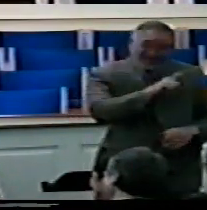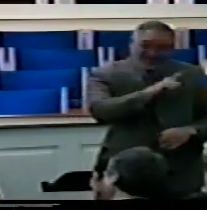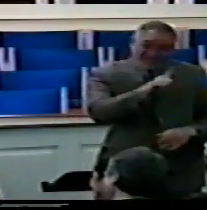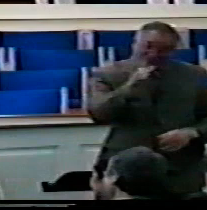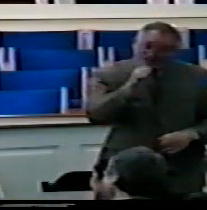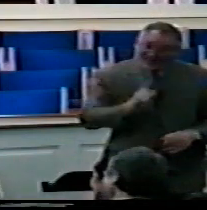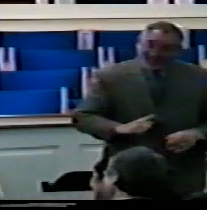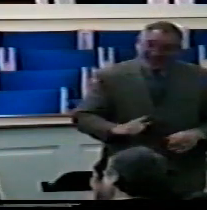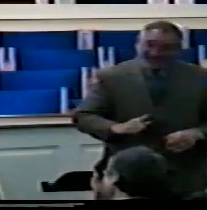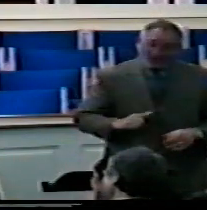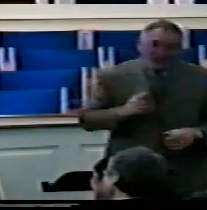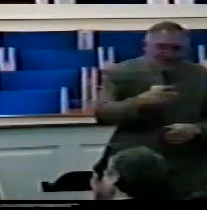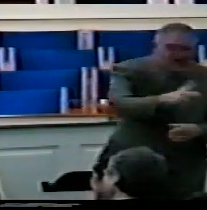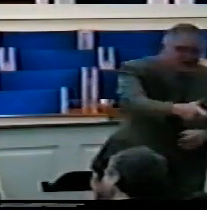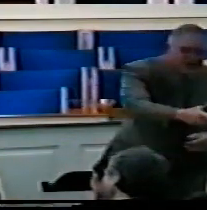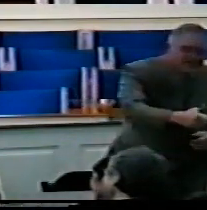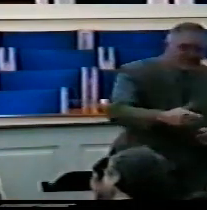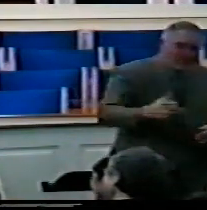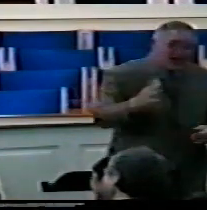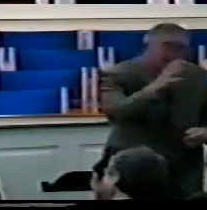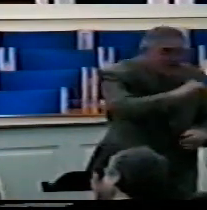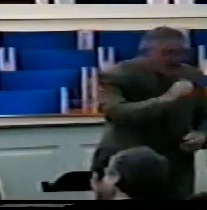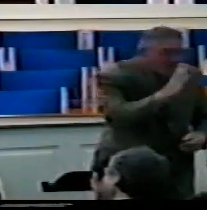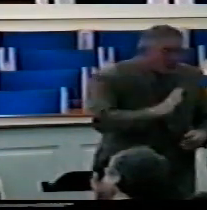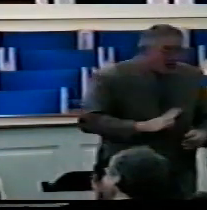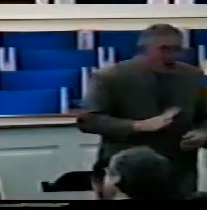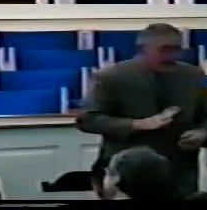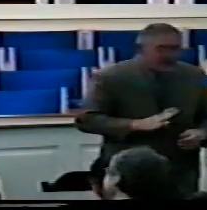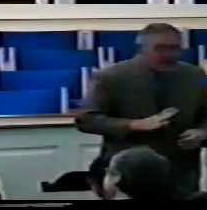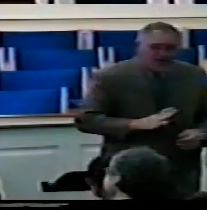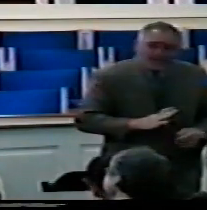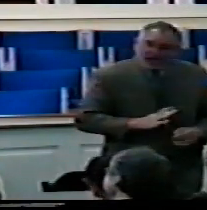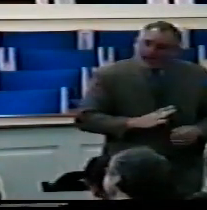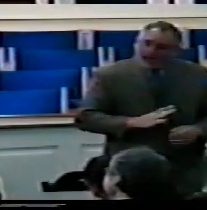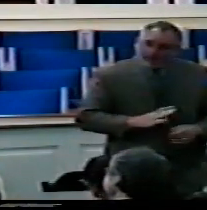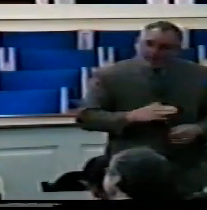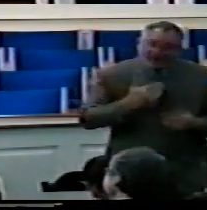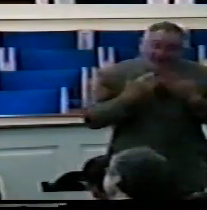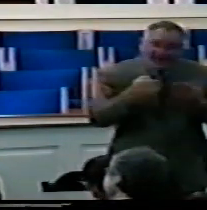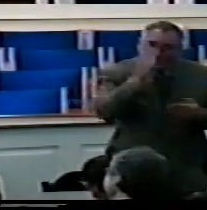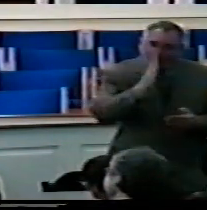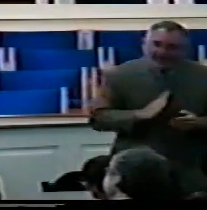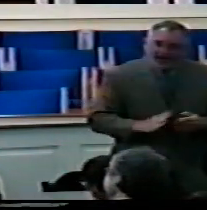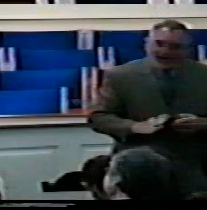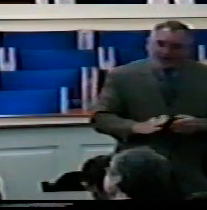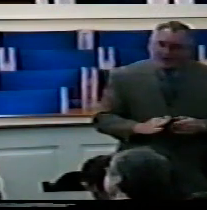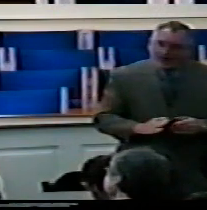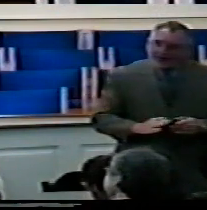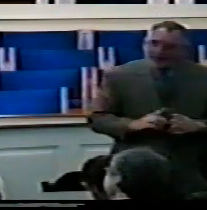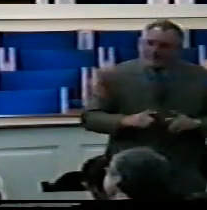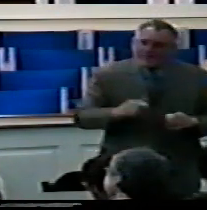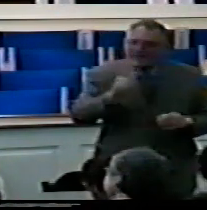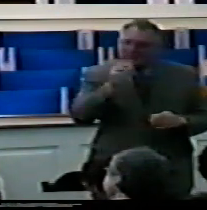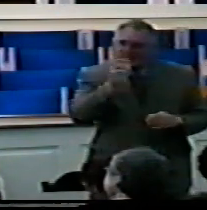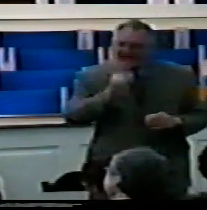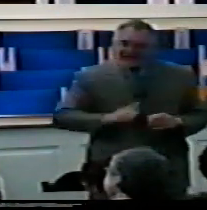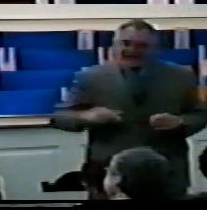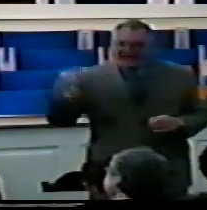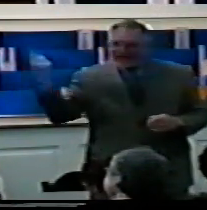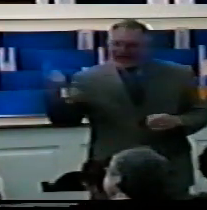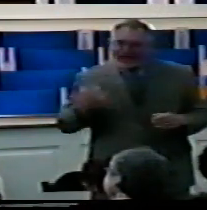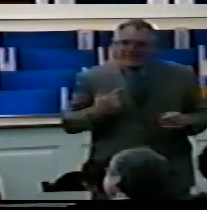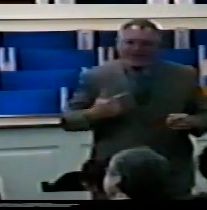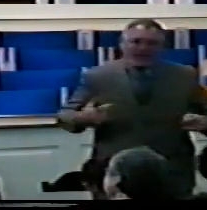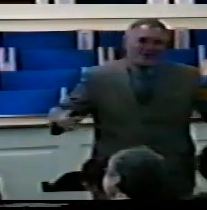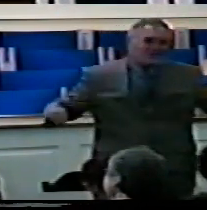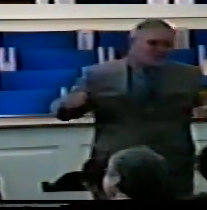legs and missed her, the hole went through her skirt and down in through the belly of that airplane and shot out the radio. She come running from the back of the airplane,